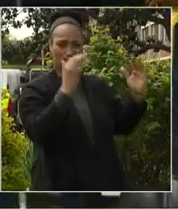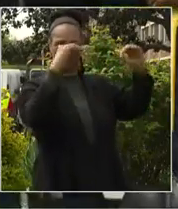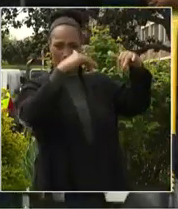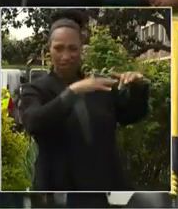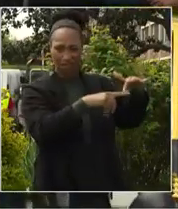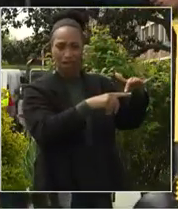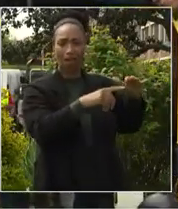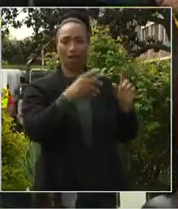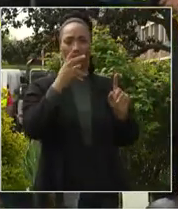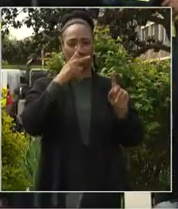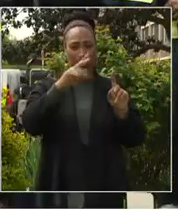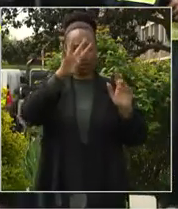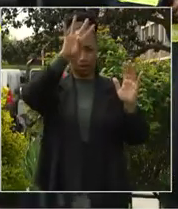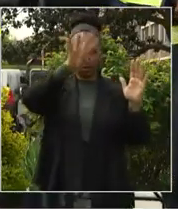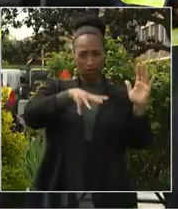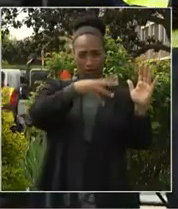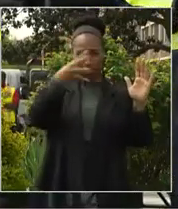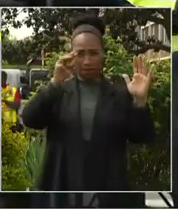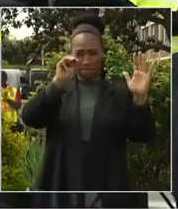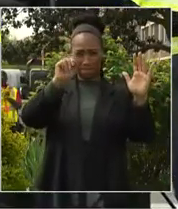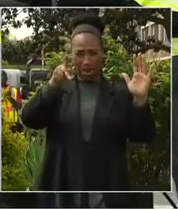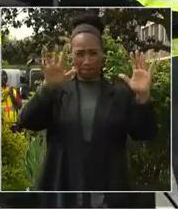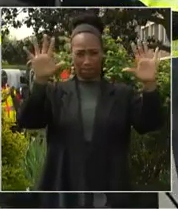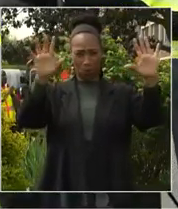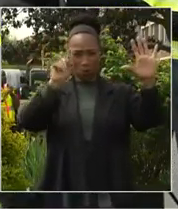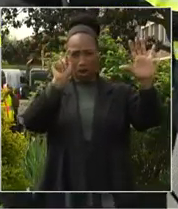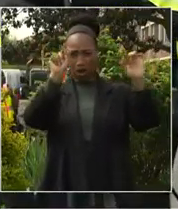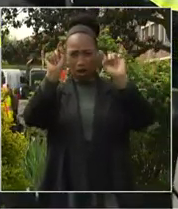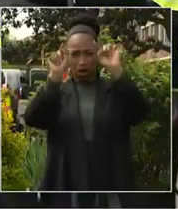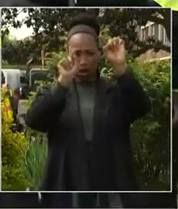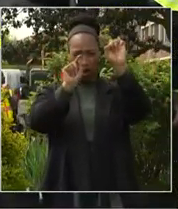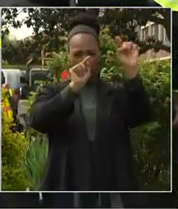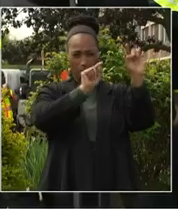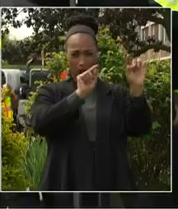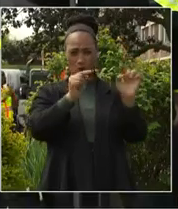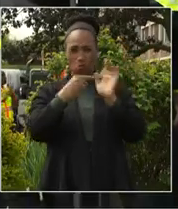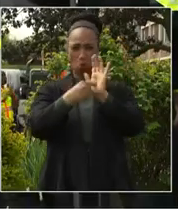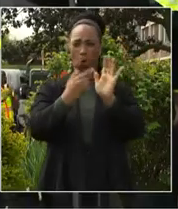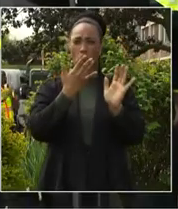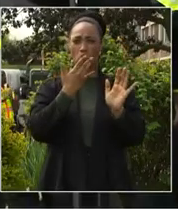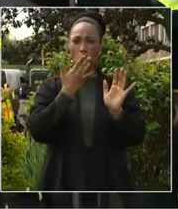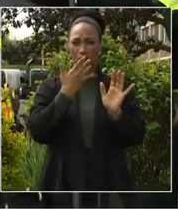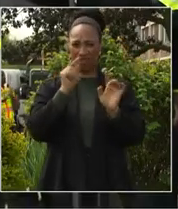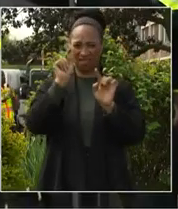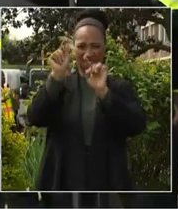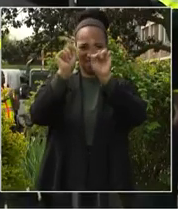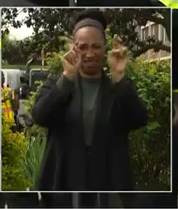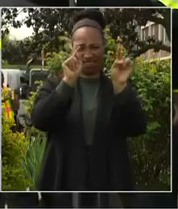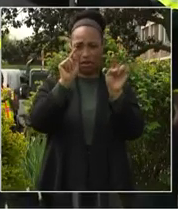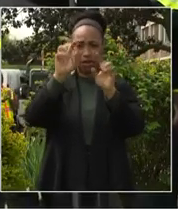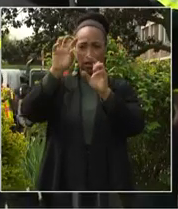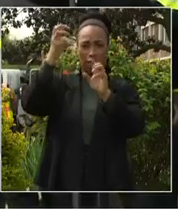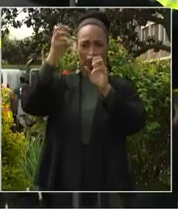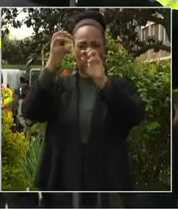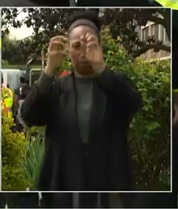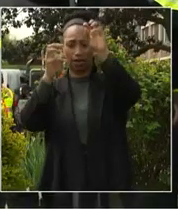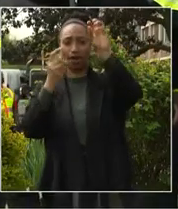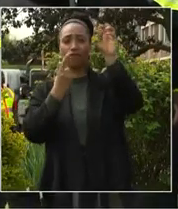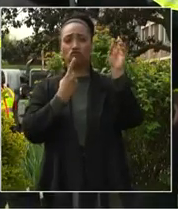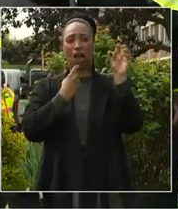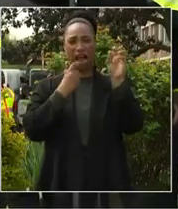If it's in really good repair, it's bright green. And if it's getting there, you know, it's some variation of those